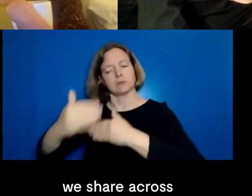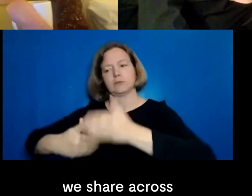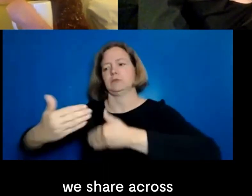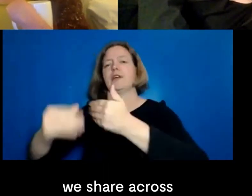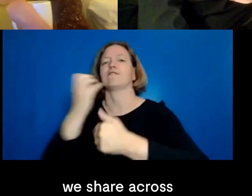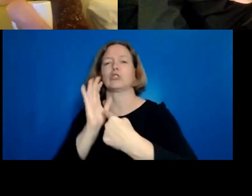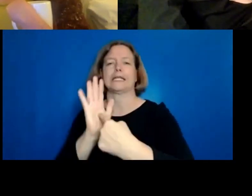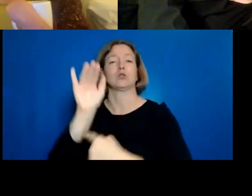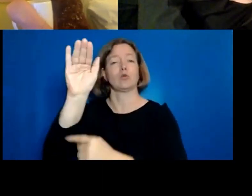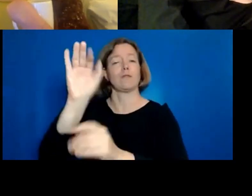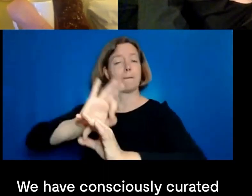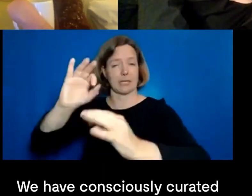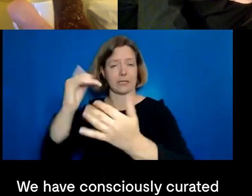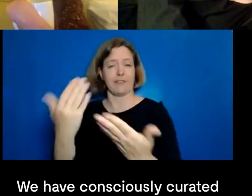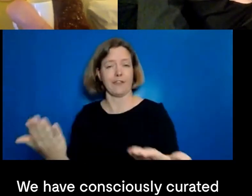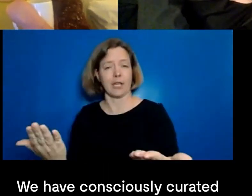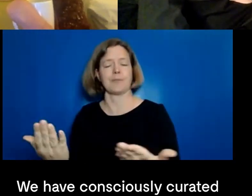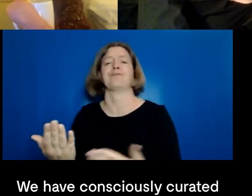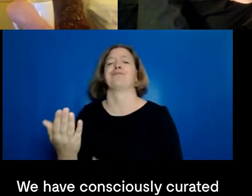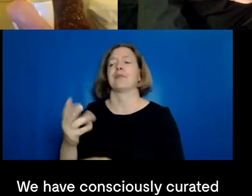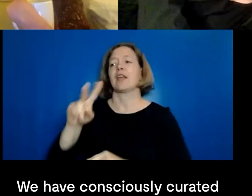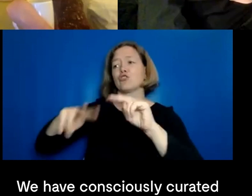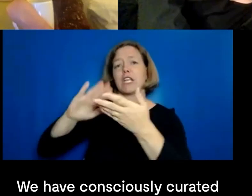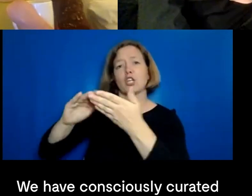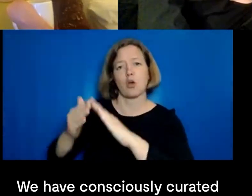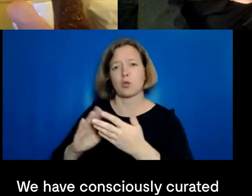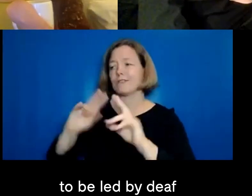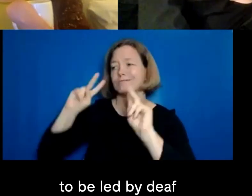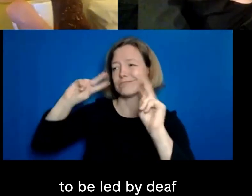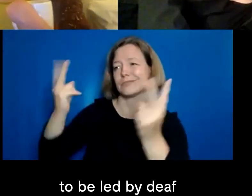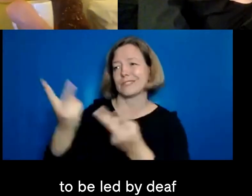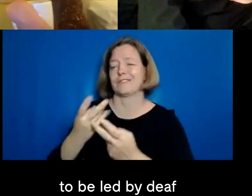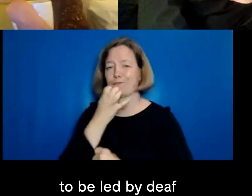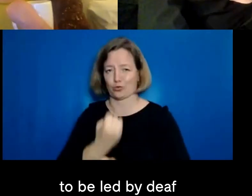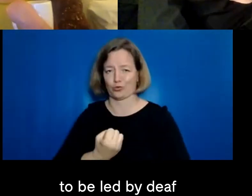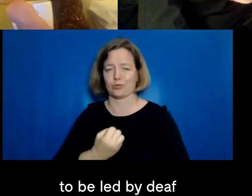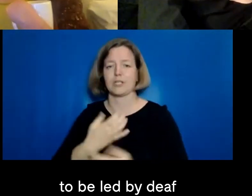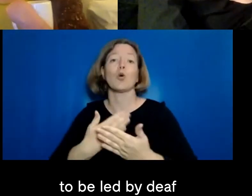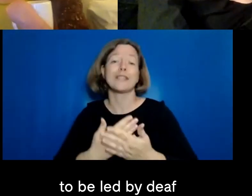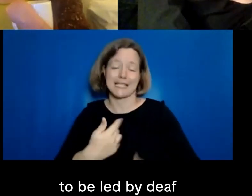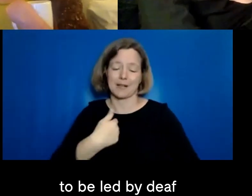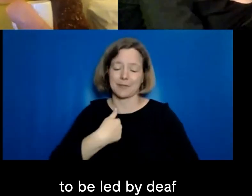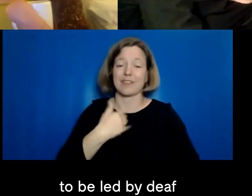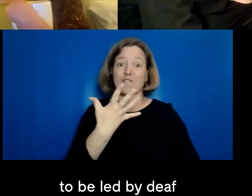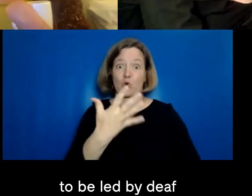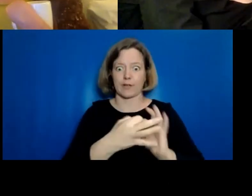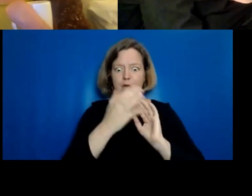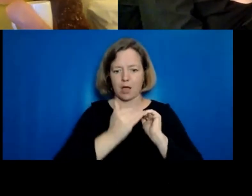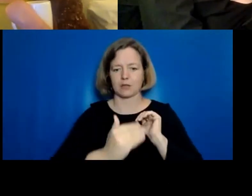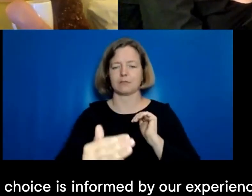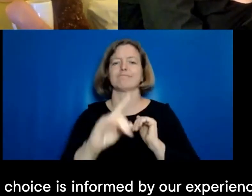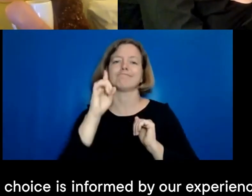groups and communities. We have consciously curated these 5 days to be led by deaf and disabled artists and